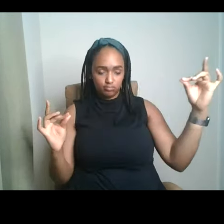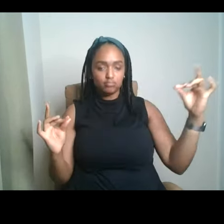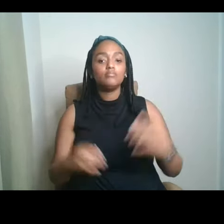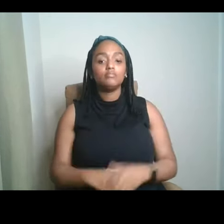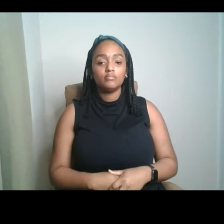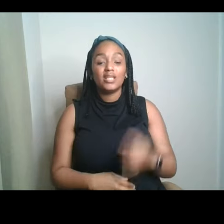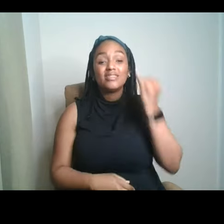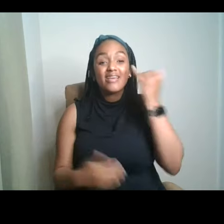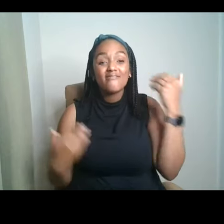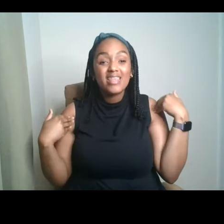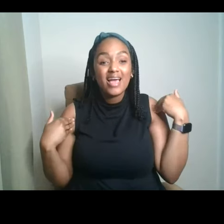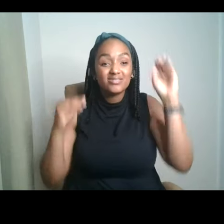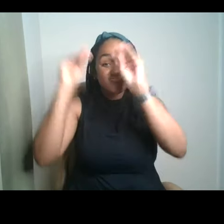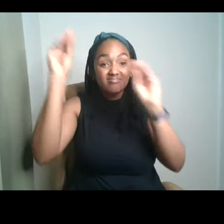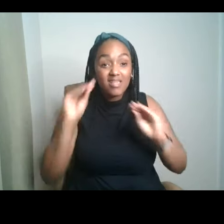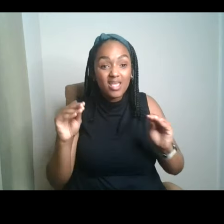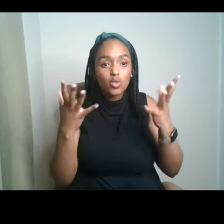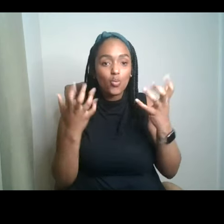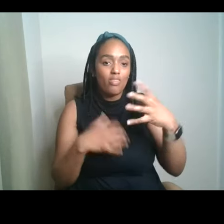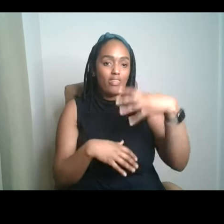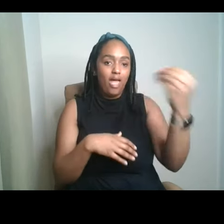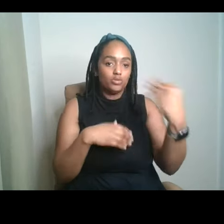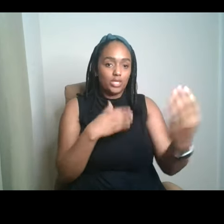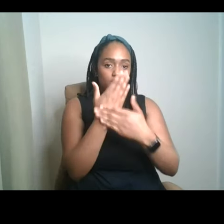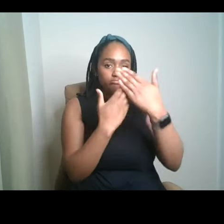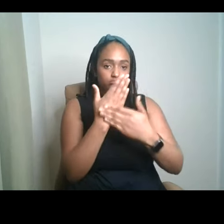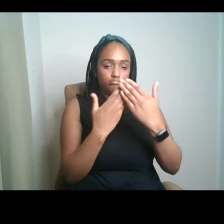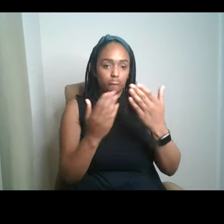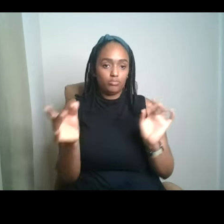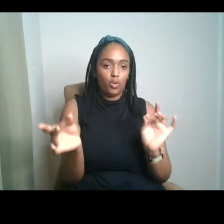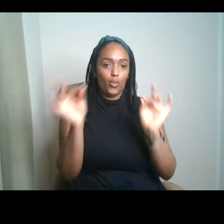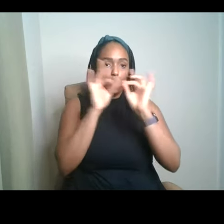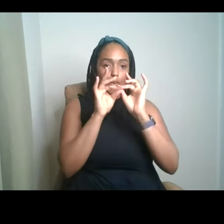So corner to corner. Then you open it,